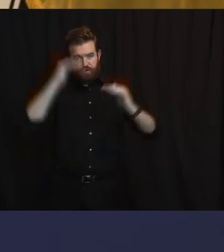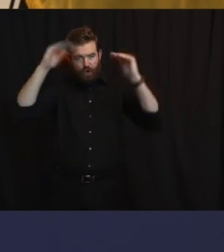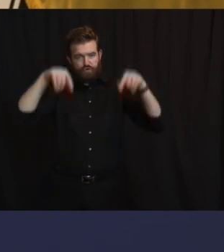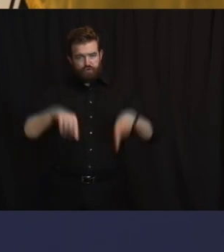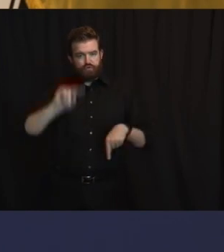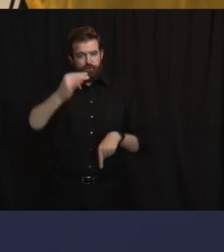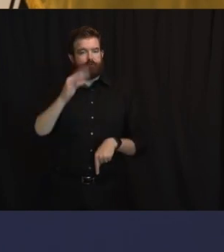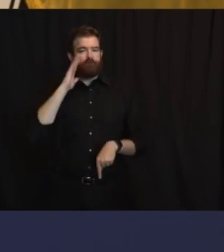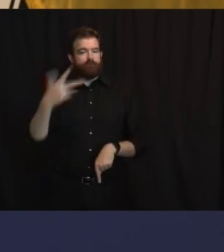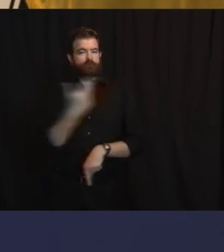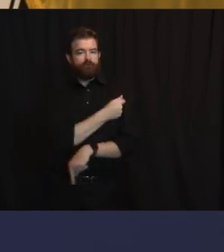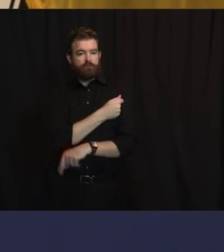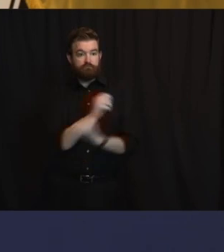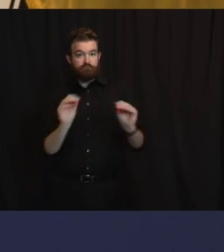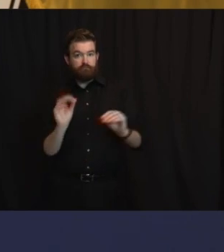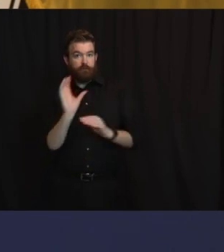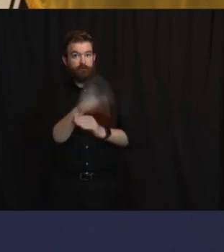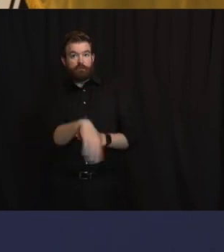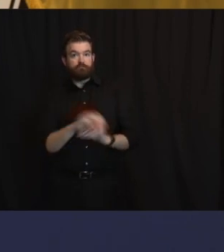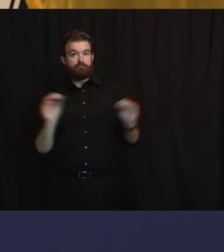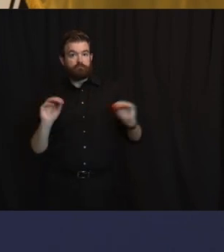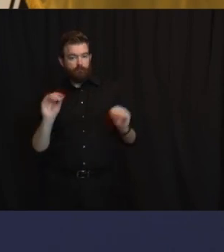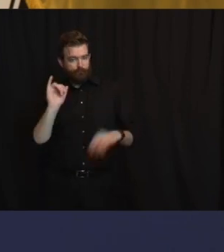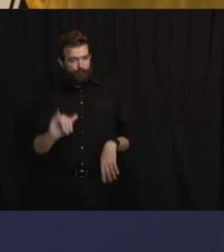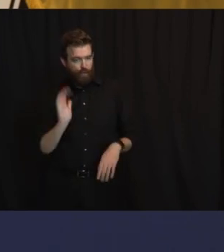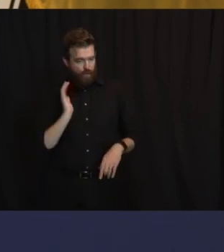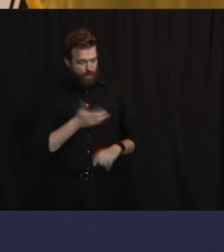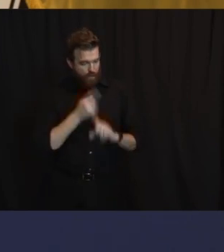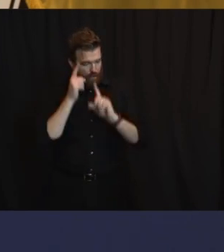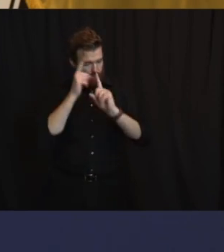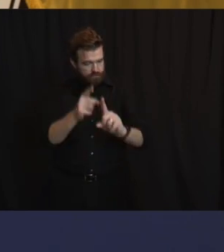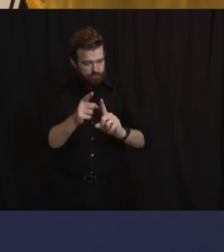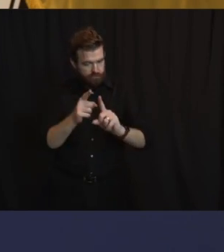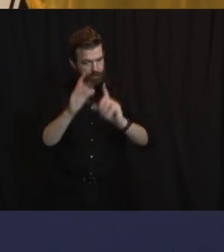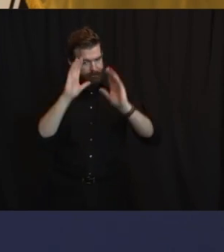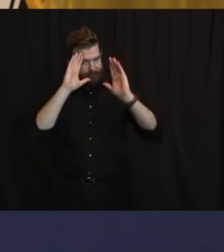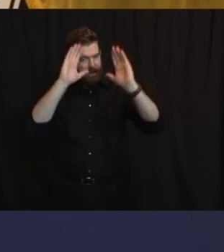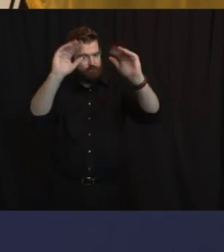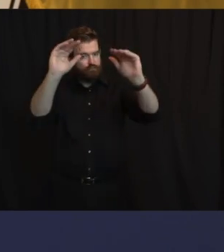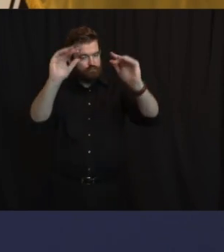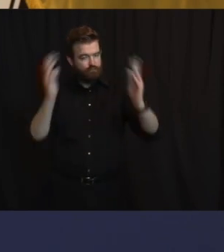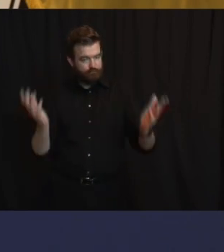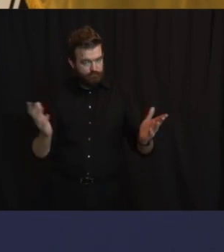have in place. And we were having this discussion earlier. You have to add to that, really honestly,